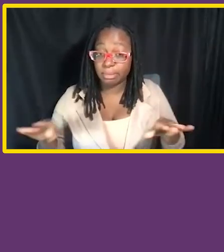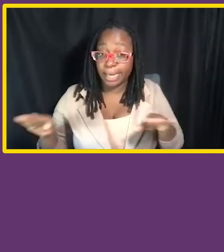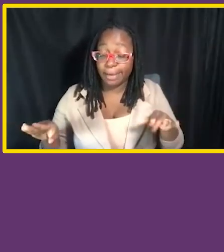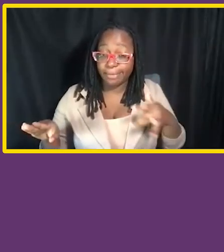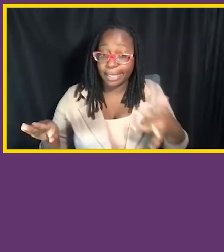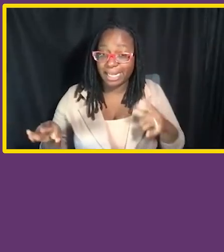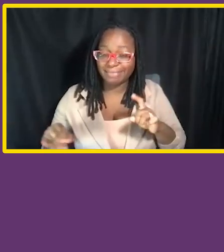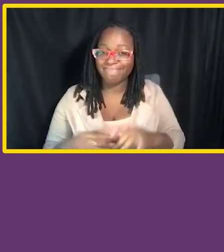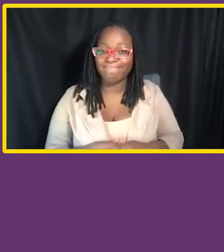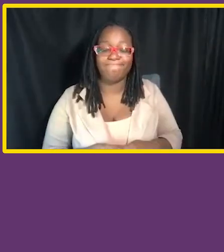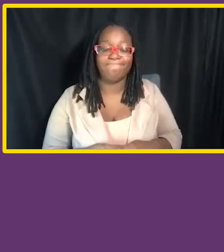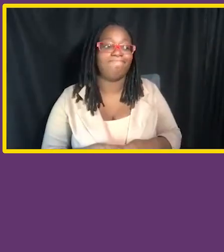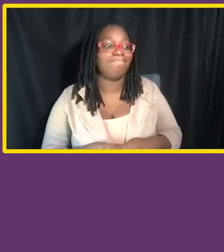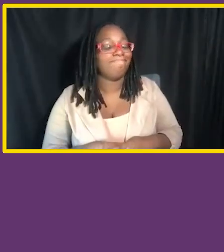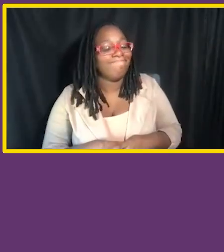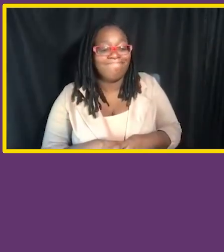Horrifyingly enough,